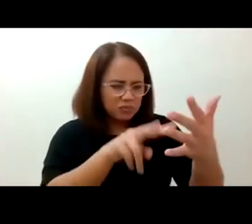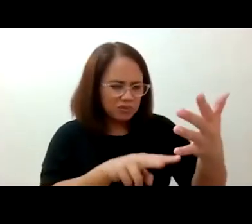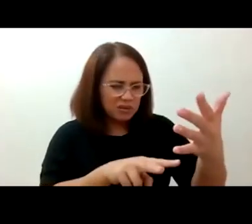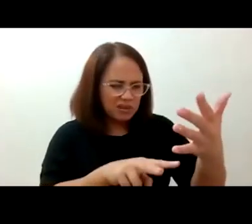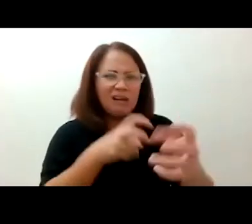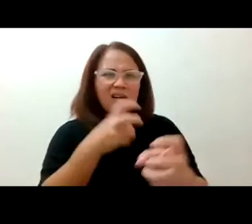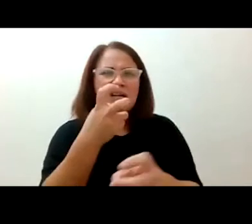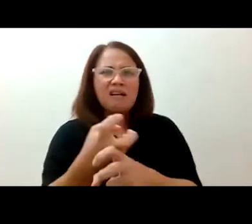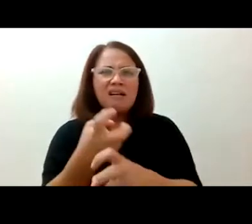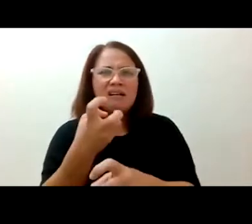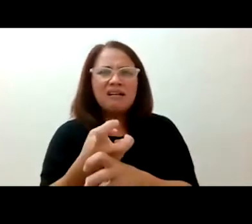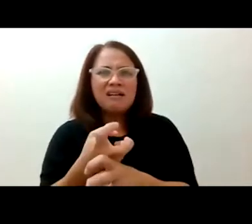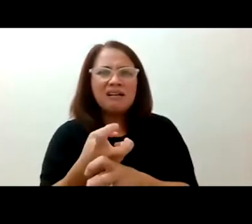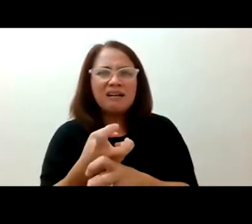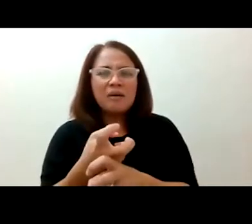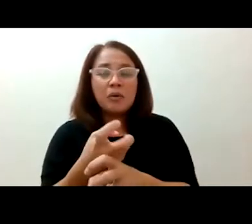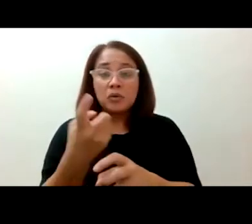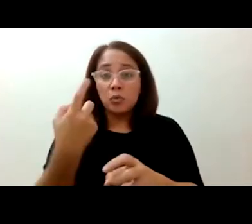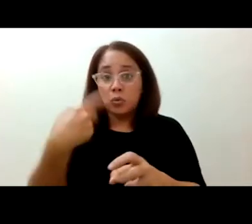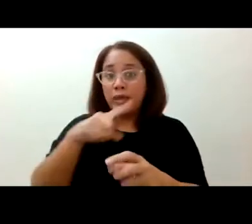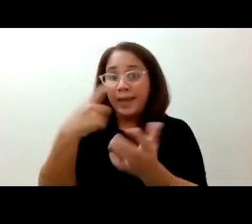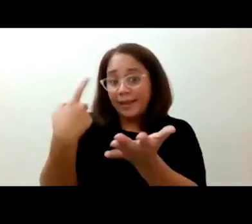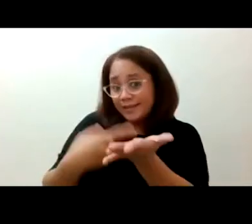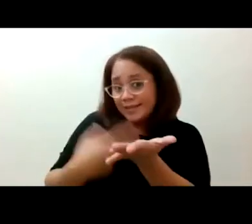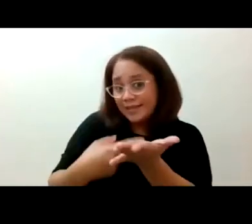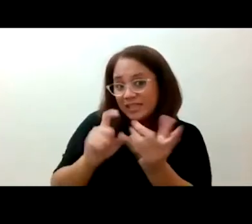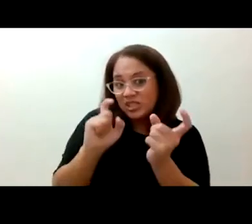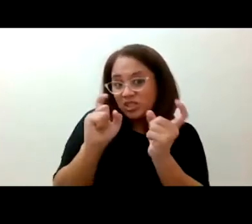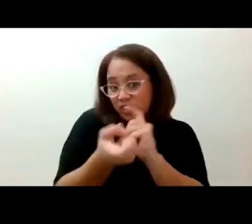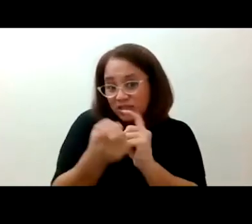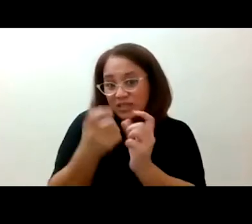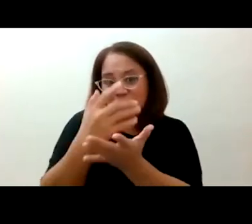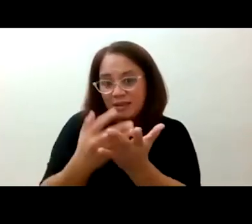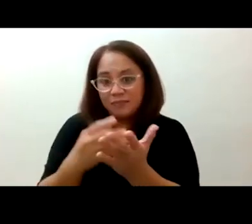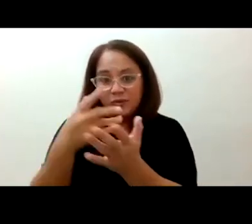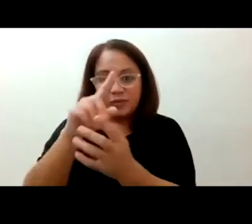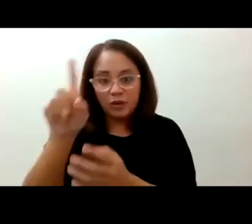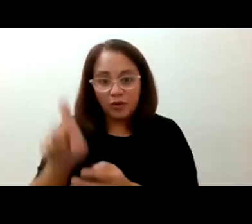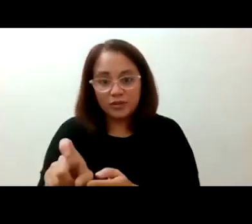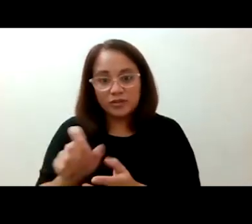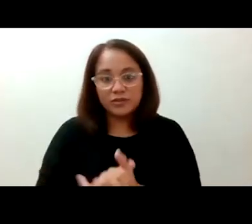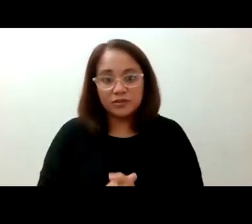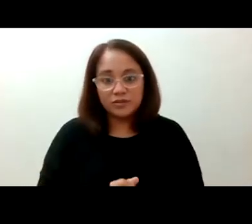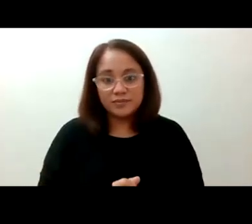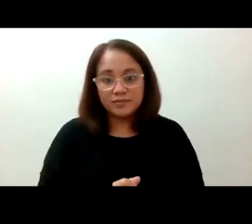can talk about changing some of the question.